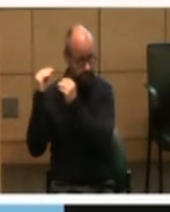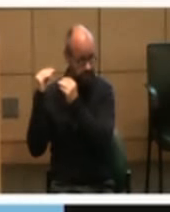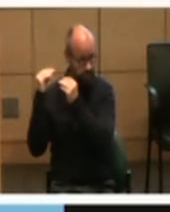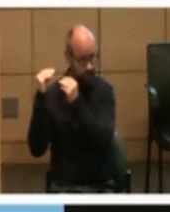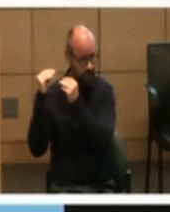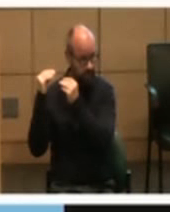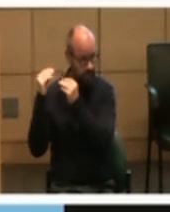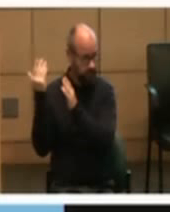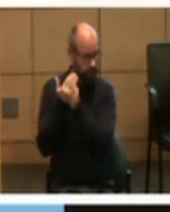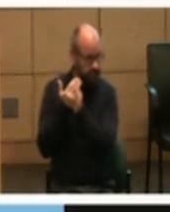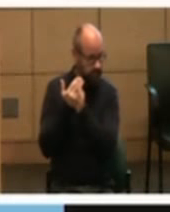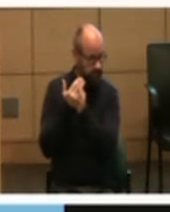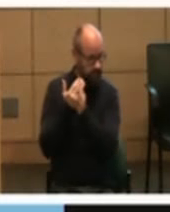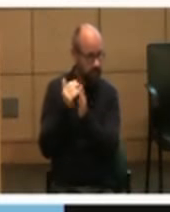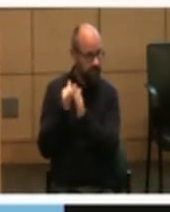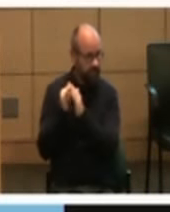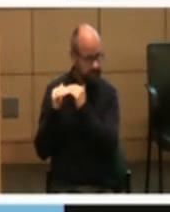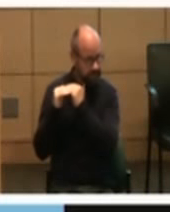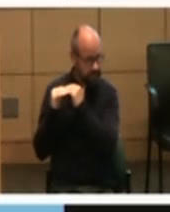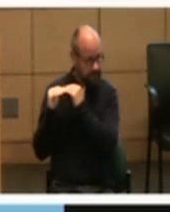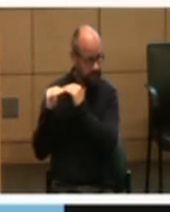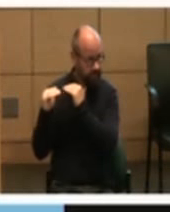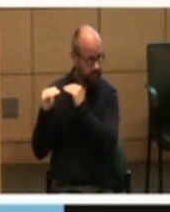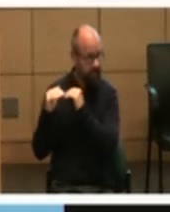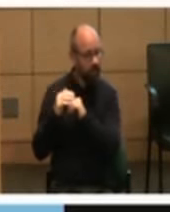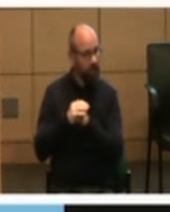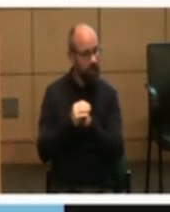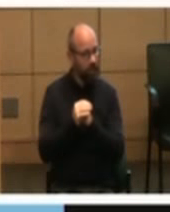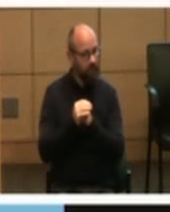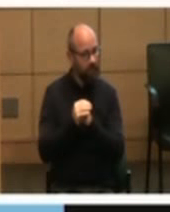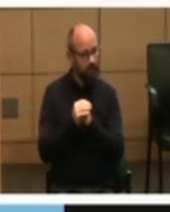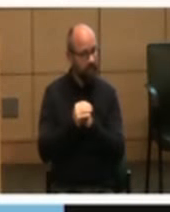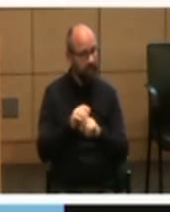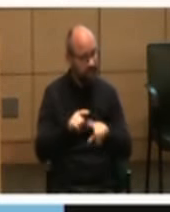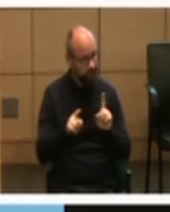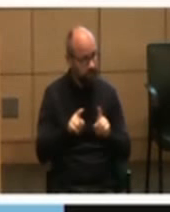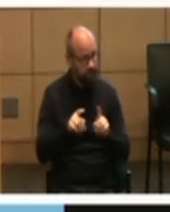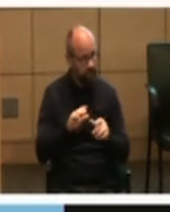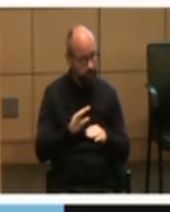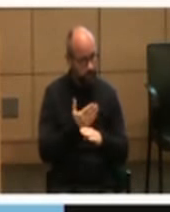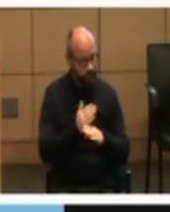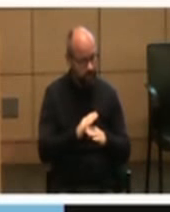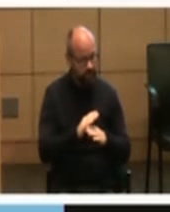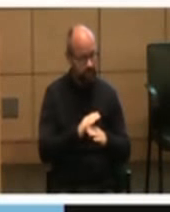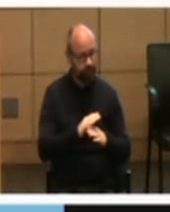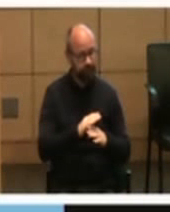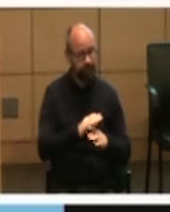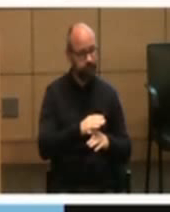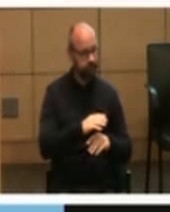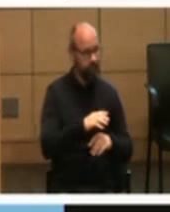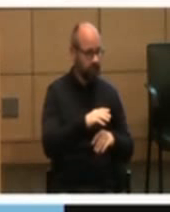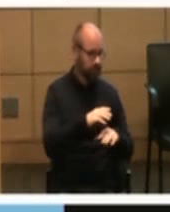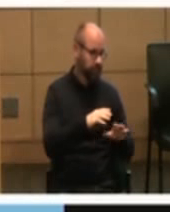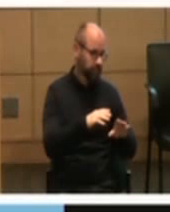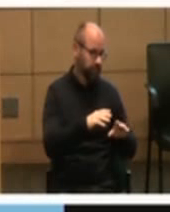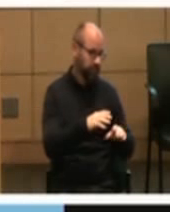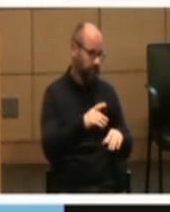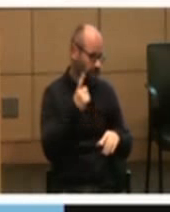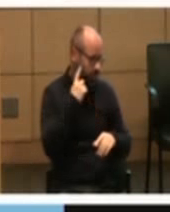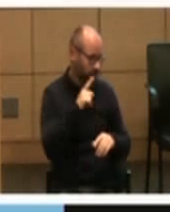relatively steady state masker, the difference in performance between the children with hearing loss and the children with normal hearing